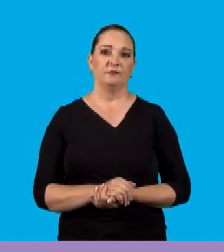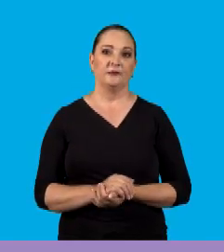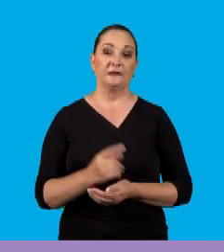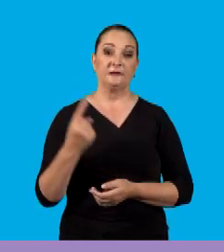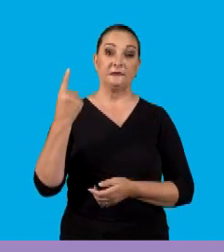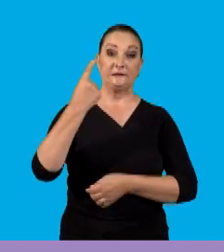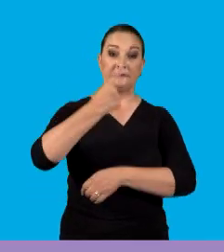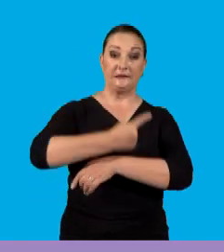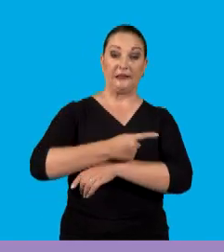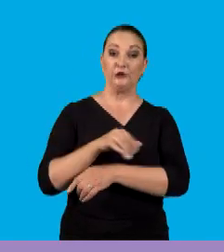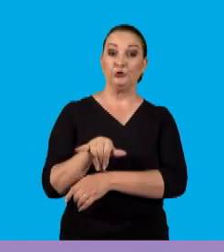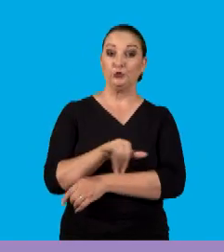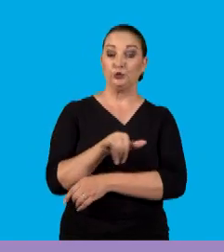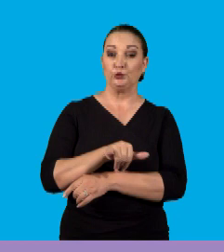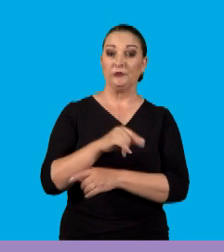day has the